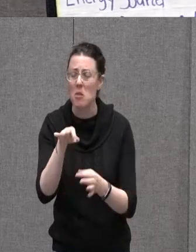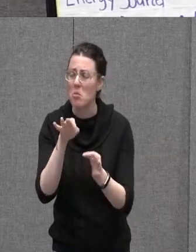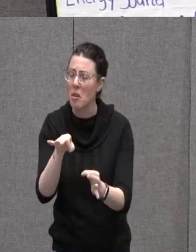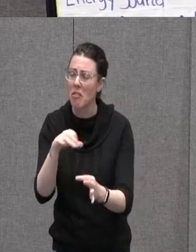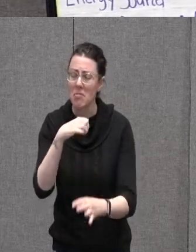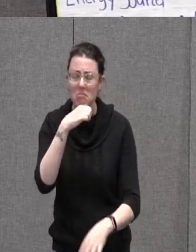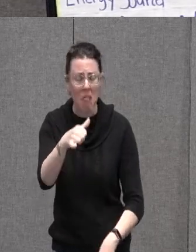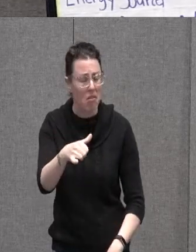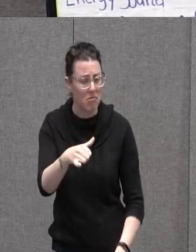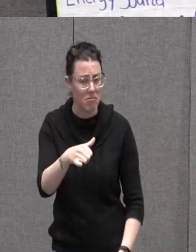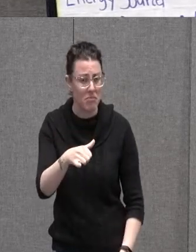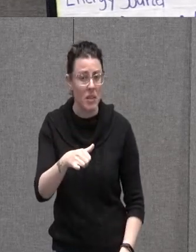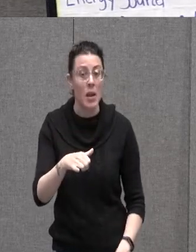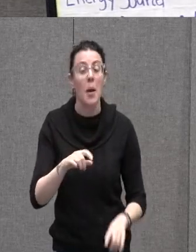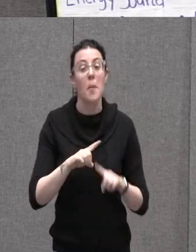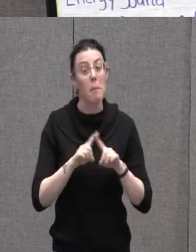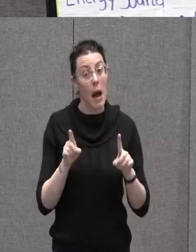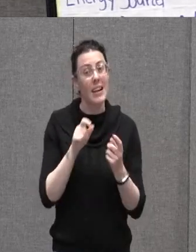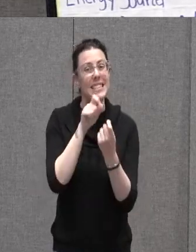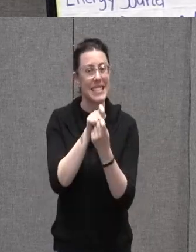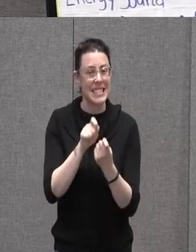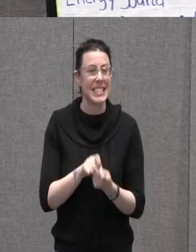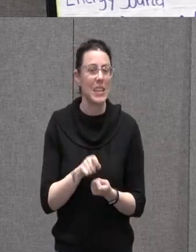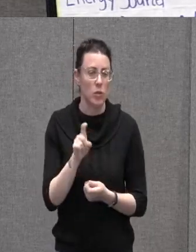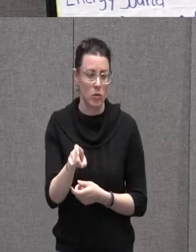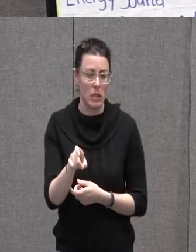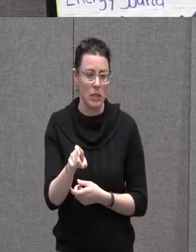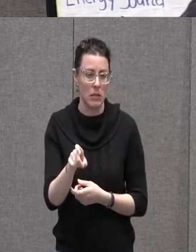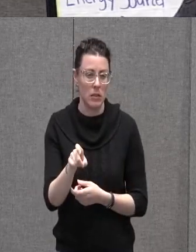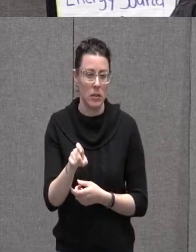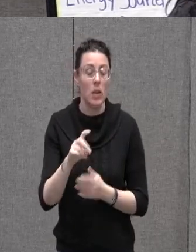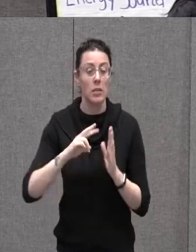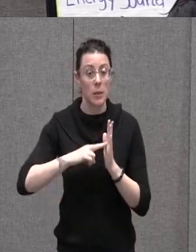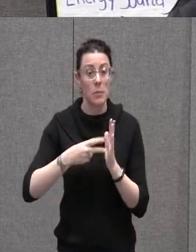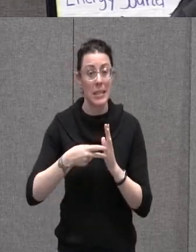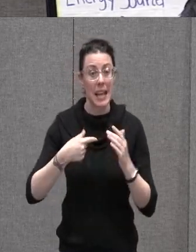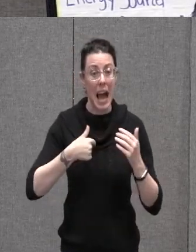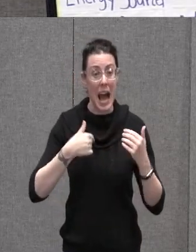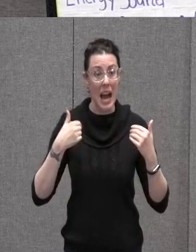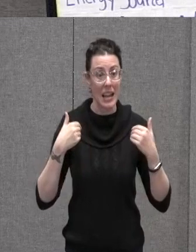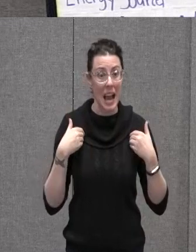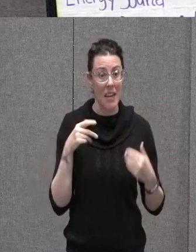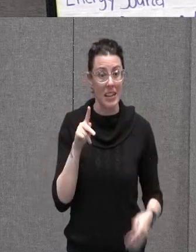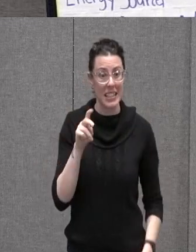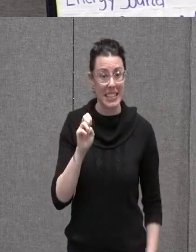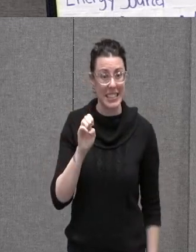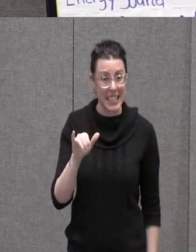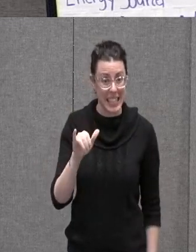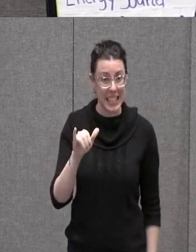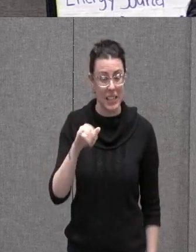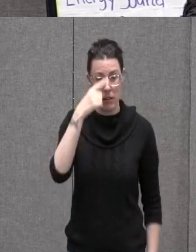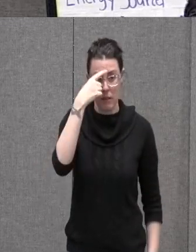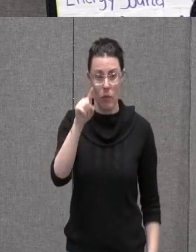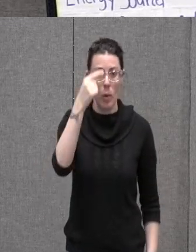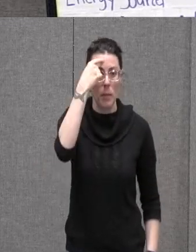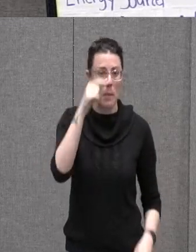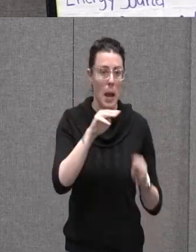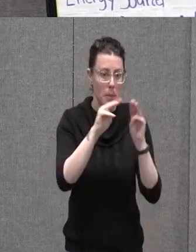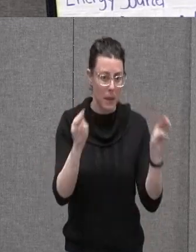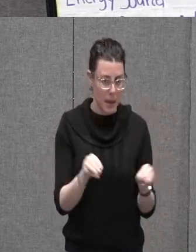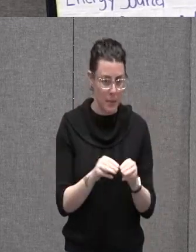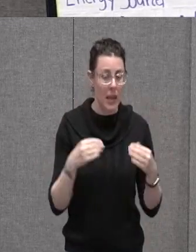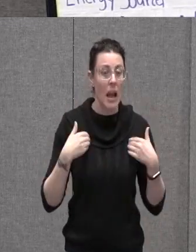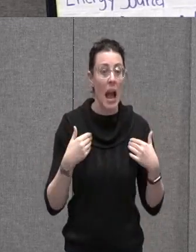here, when I look, here is the key. I have the key to my mind map. I have my colors that I drew, and I put